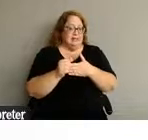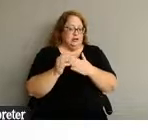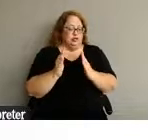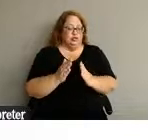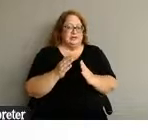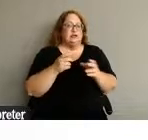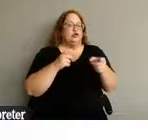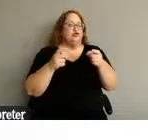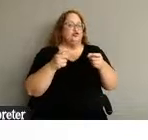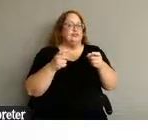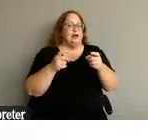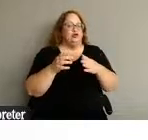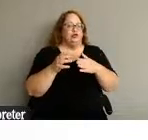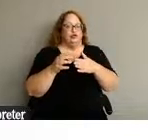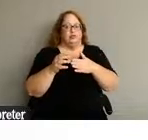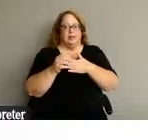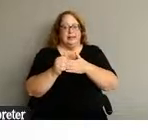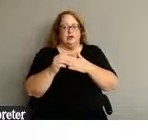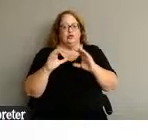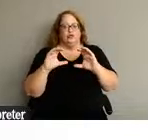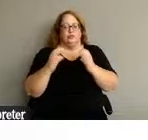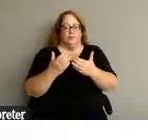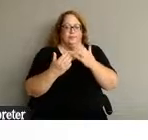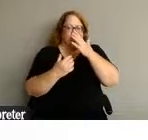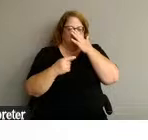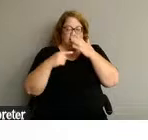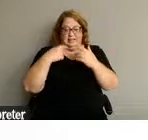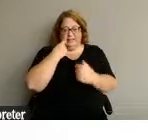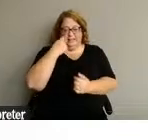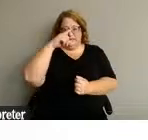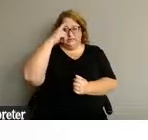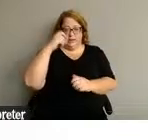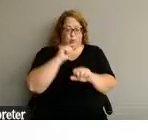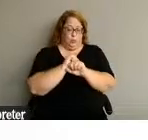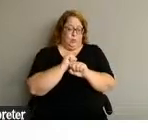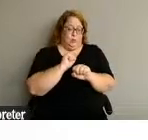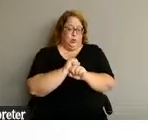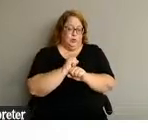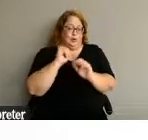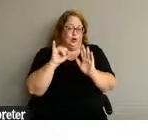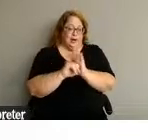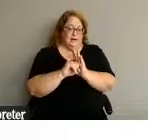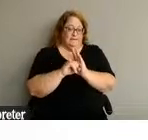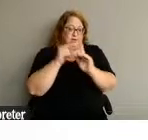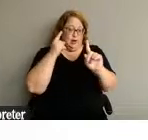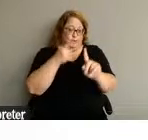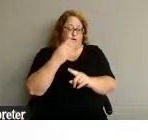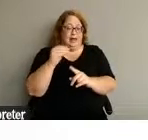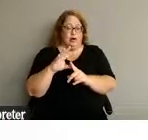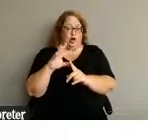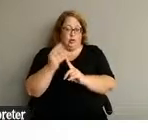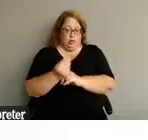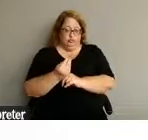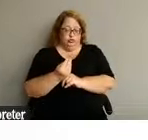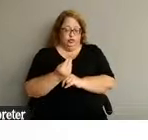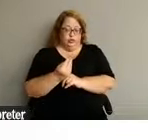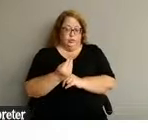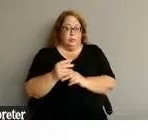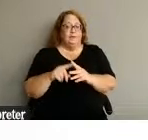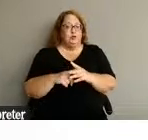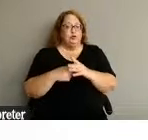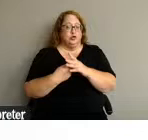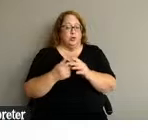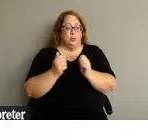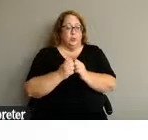a director-leader group. This summer we did some work and we were able to identify our purpose and our culture. We